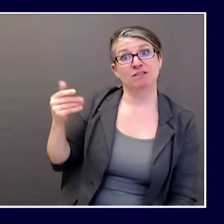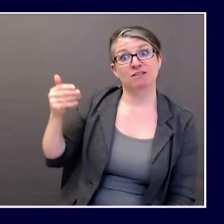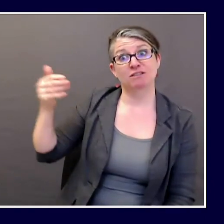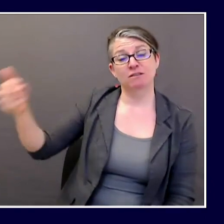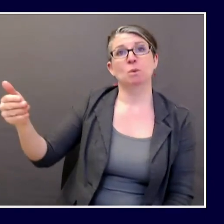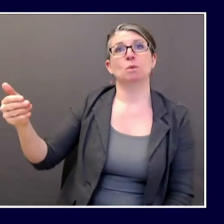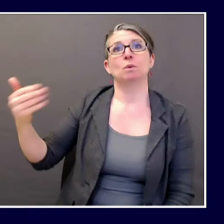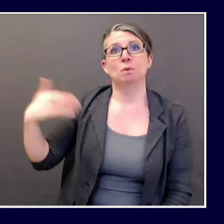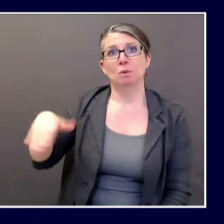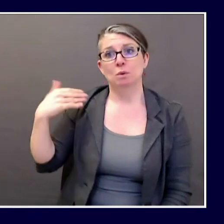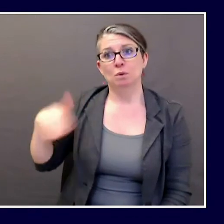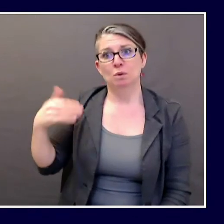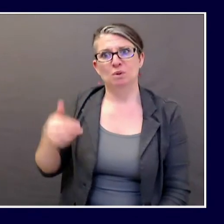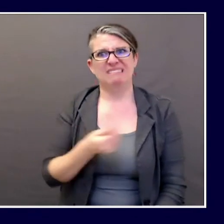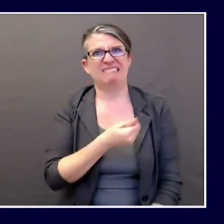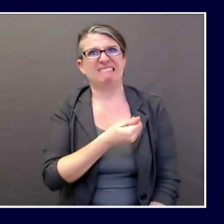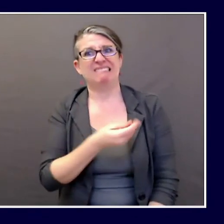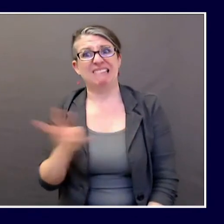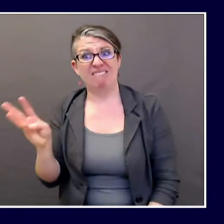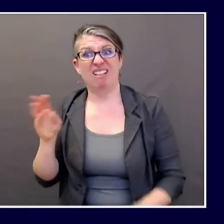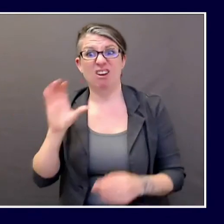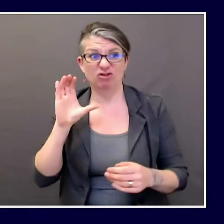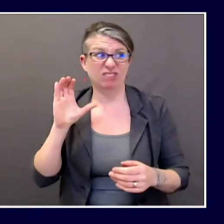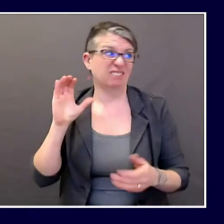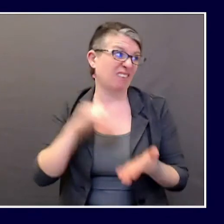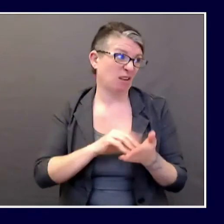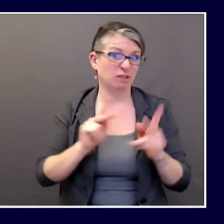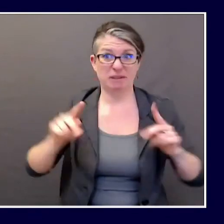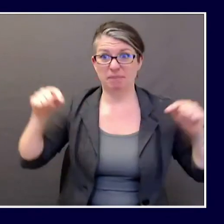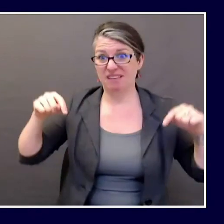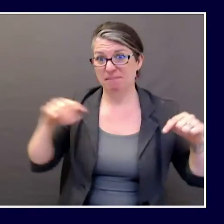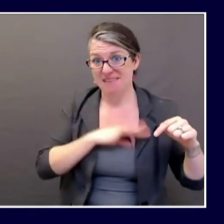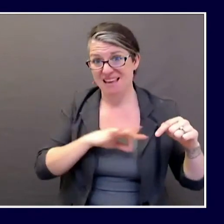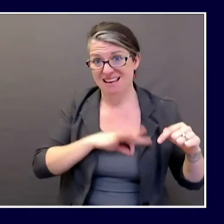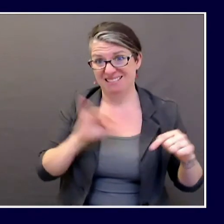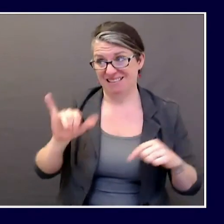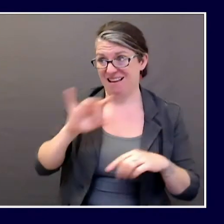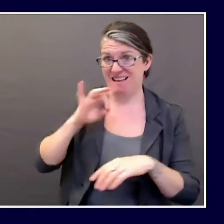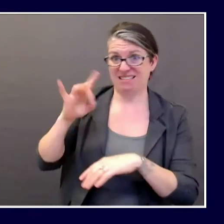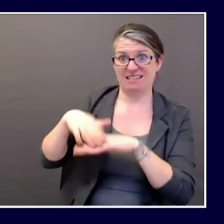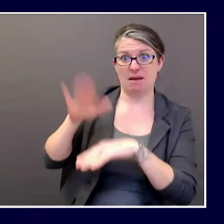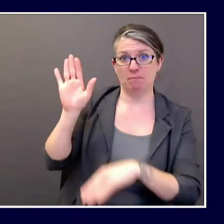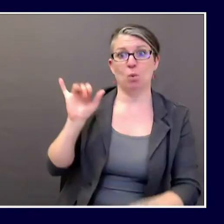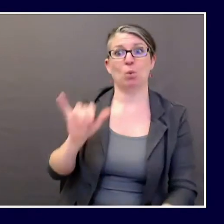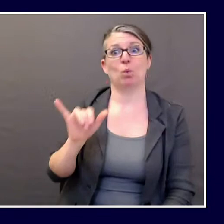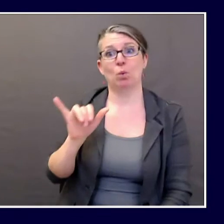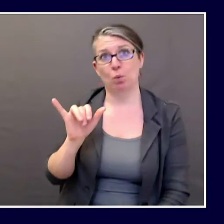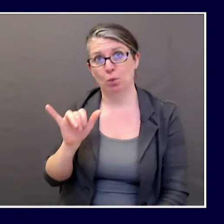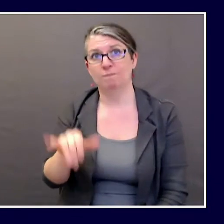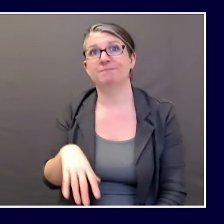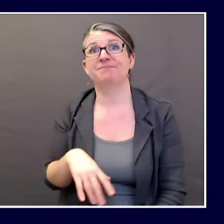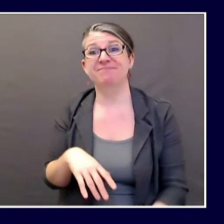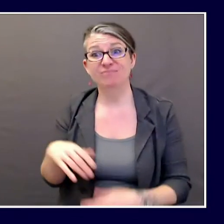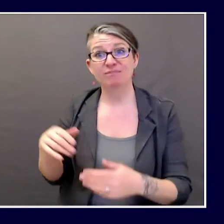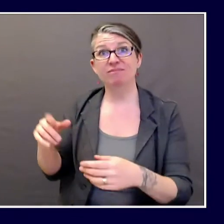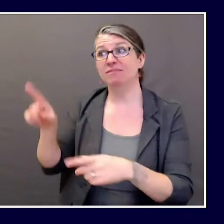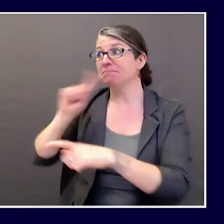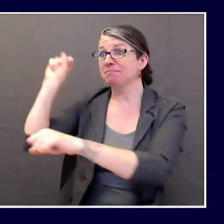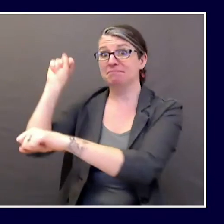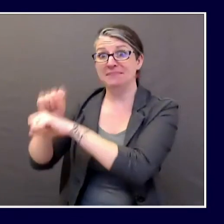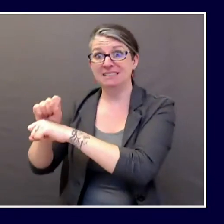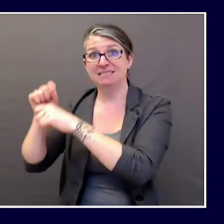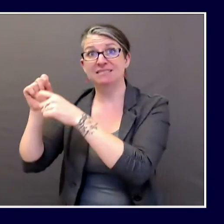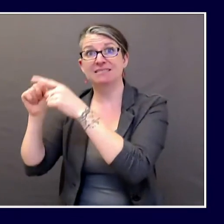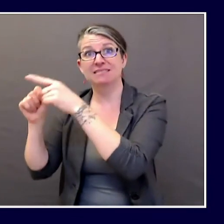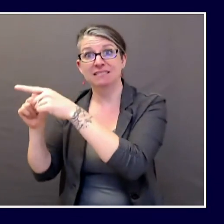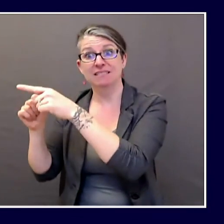on vaccinating anyways, but also those in their 30s and in their 20s. So it is several 100,000